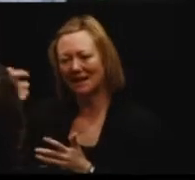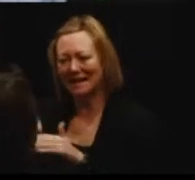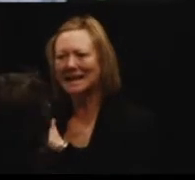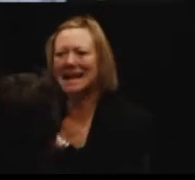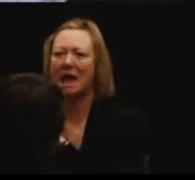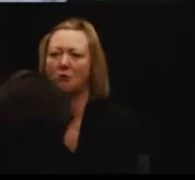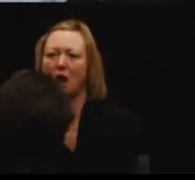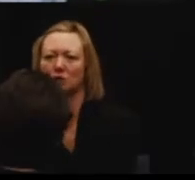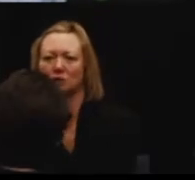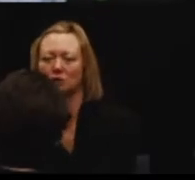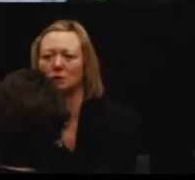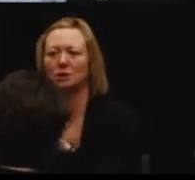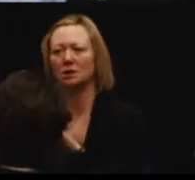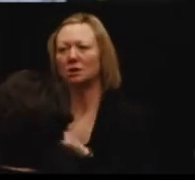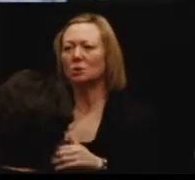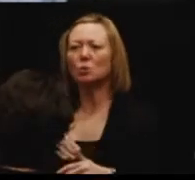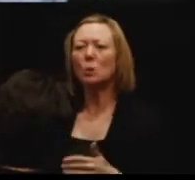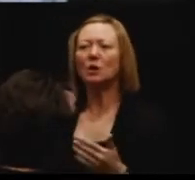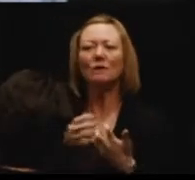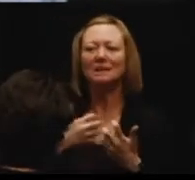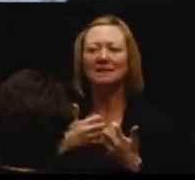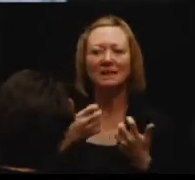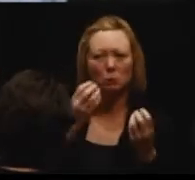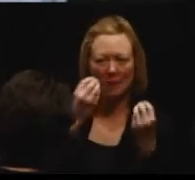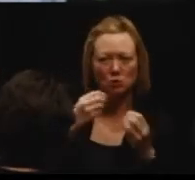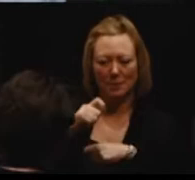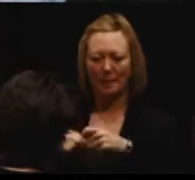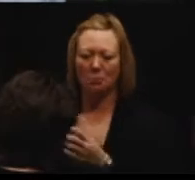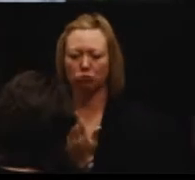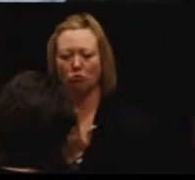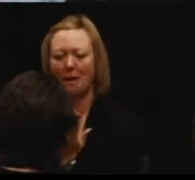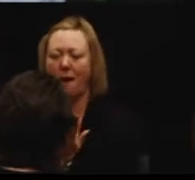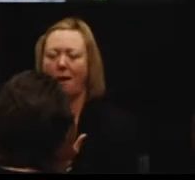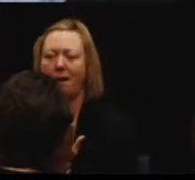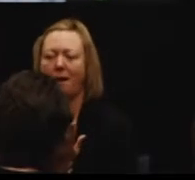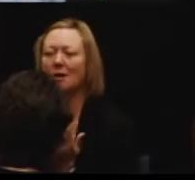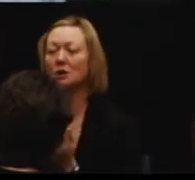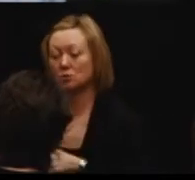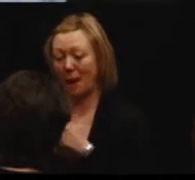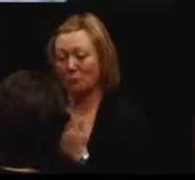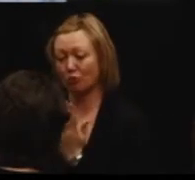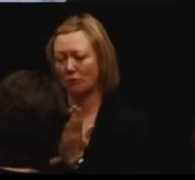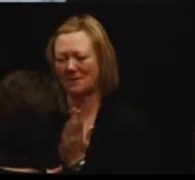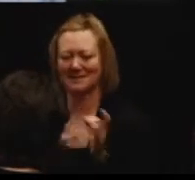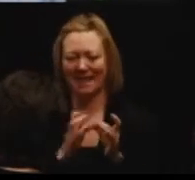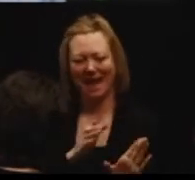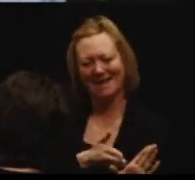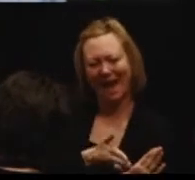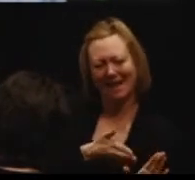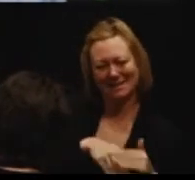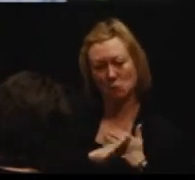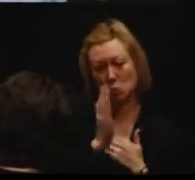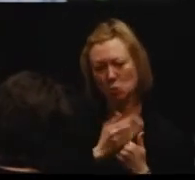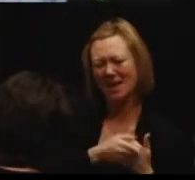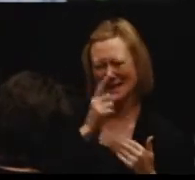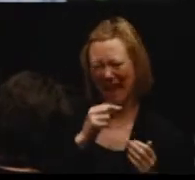need a university education to be a programmer. To be a programmer, if you start young, you get them in schools, they can learn to be